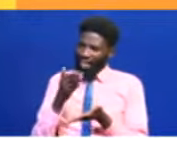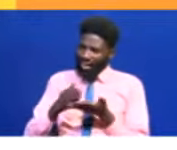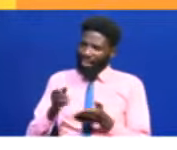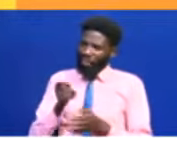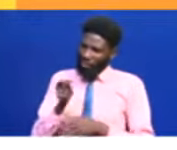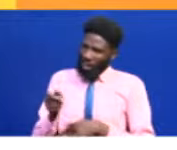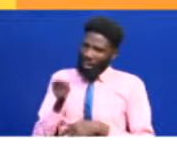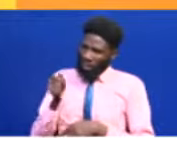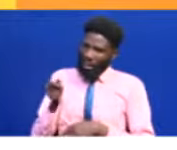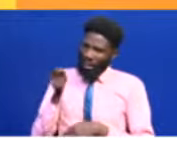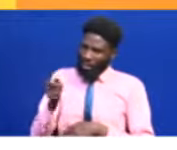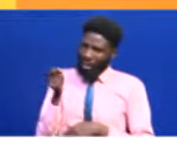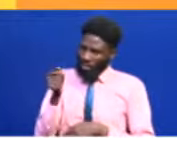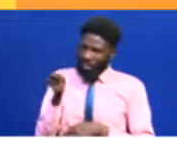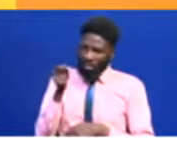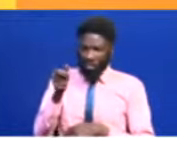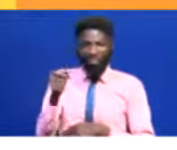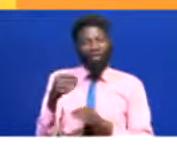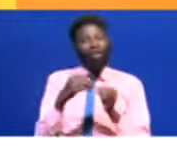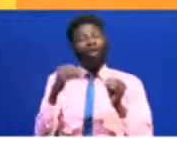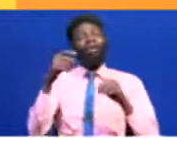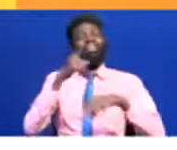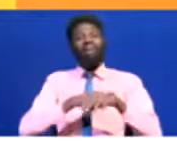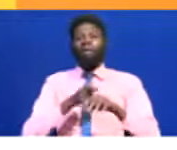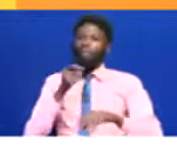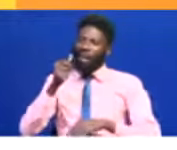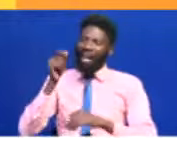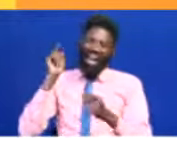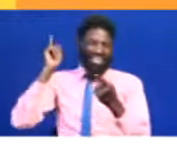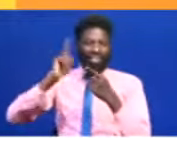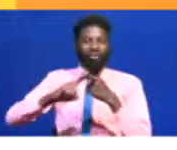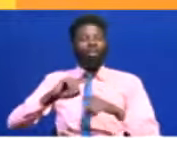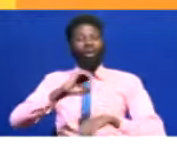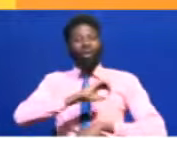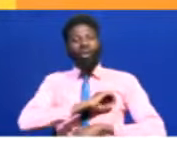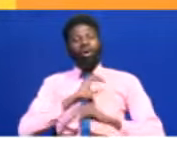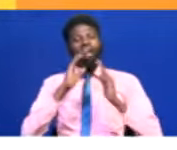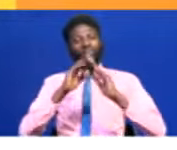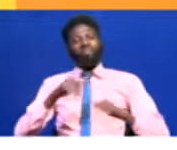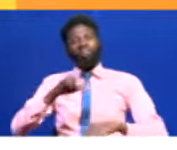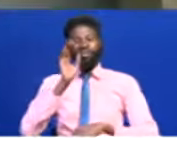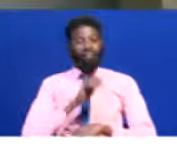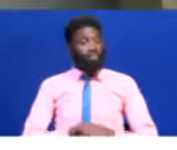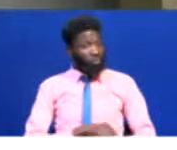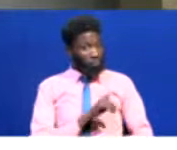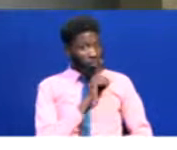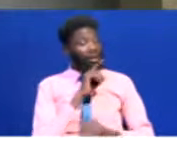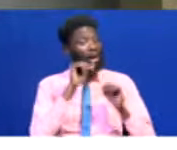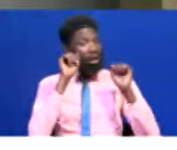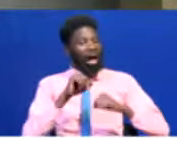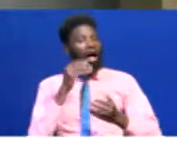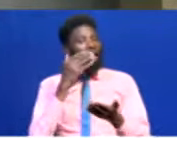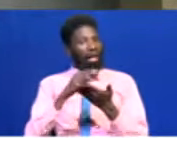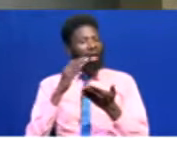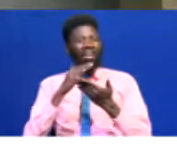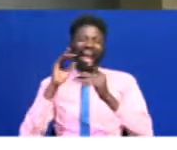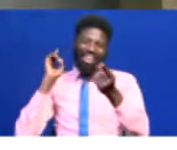paying the same amount of money for a longer period to own a house. So there's a provision of renting to own